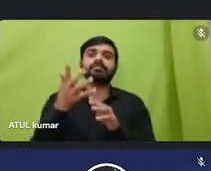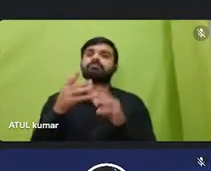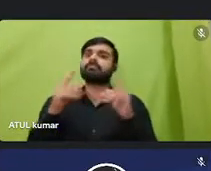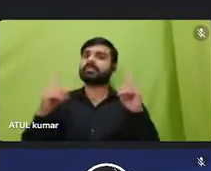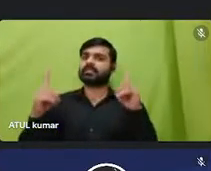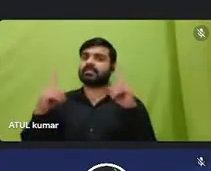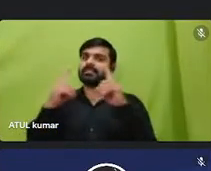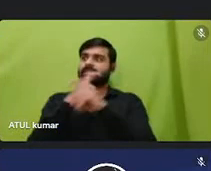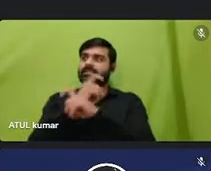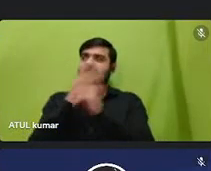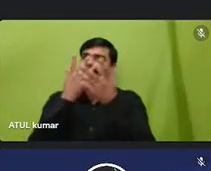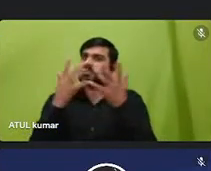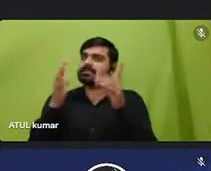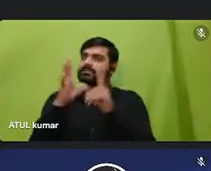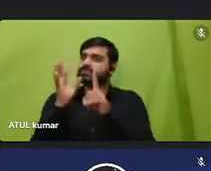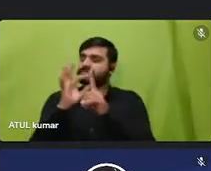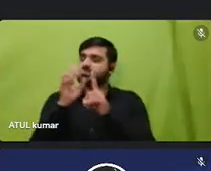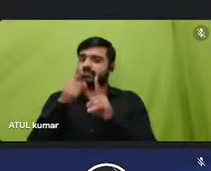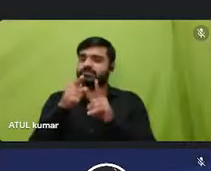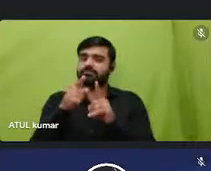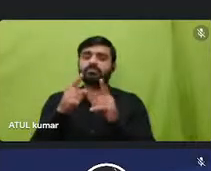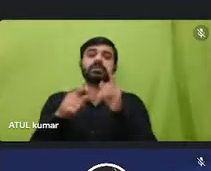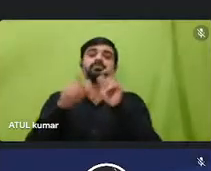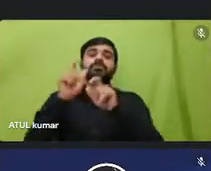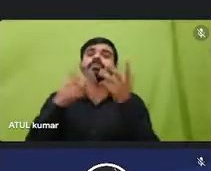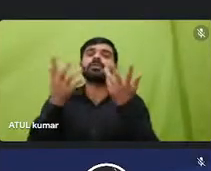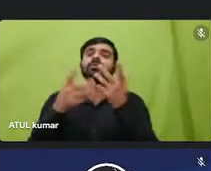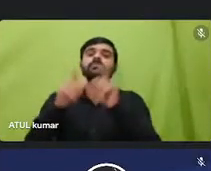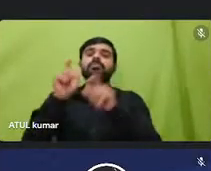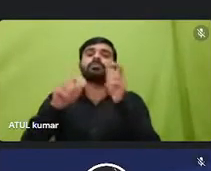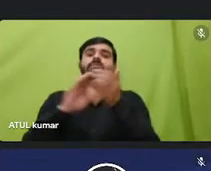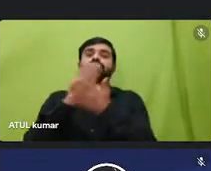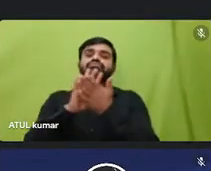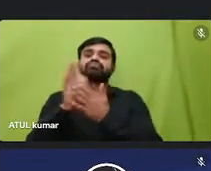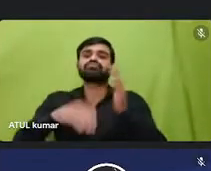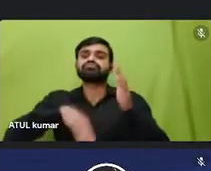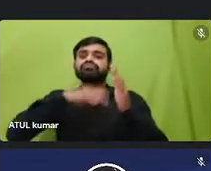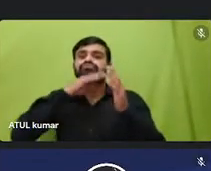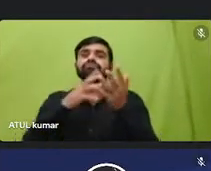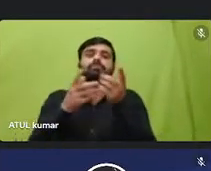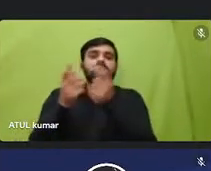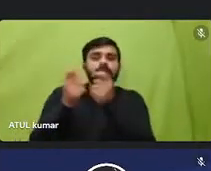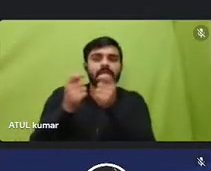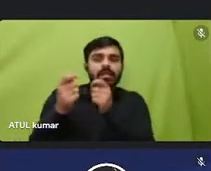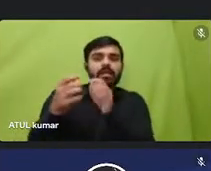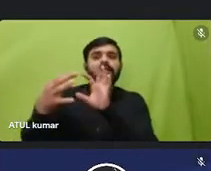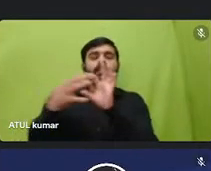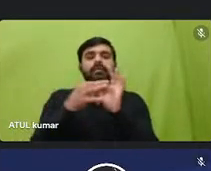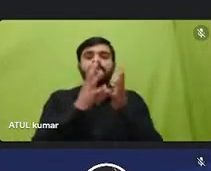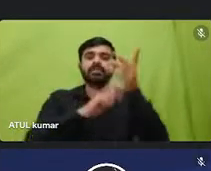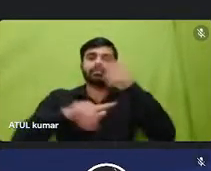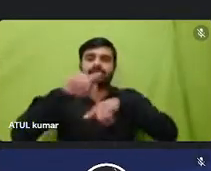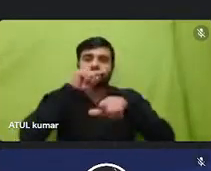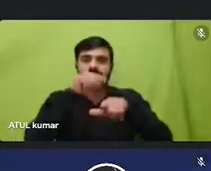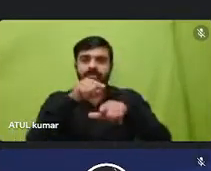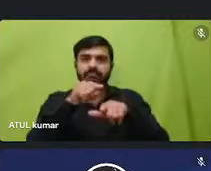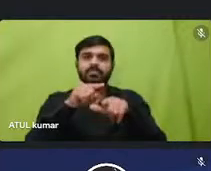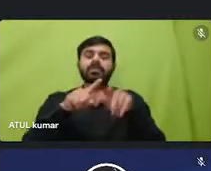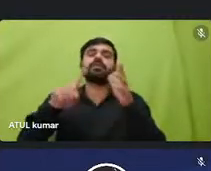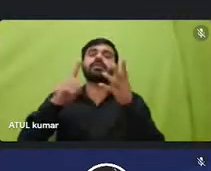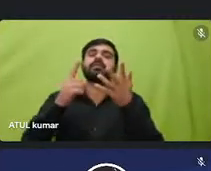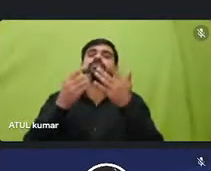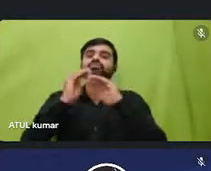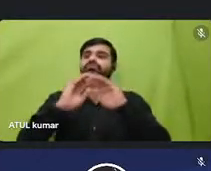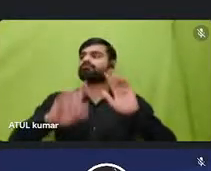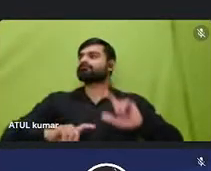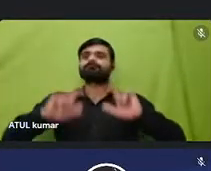complex thing to do, partly because there's not enough corpora of sign language data that's